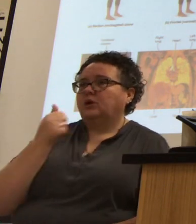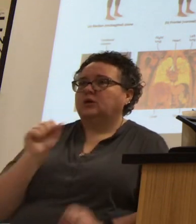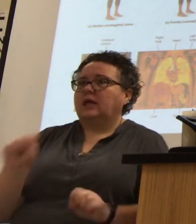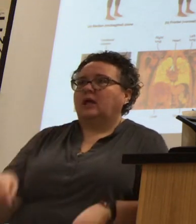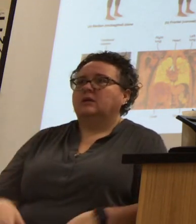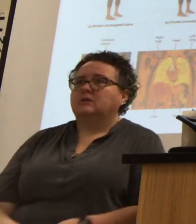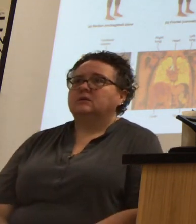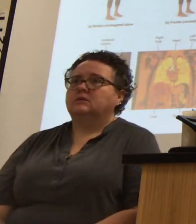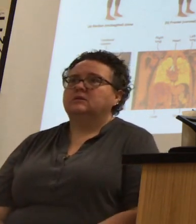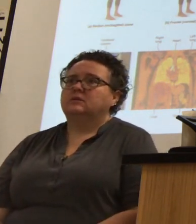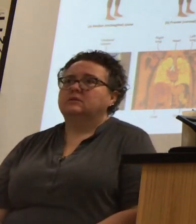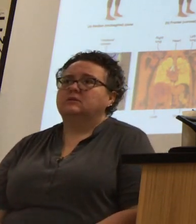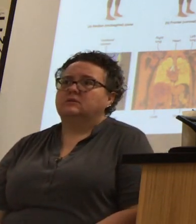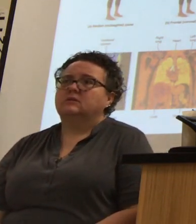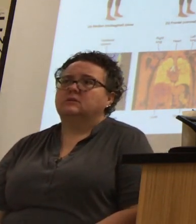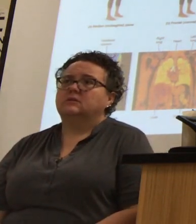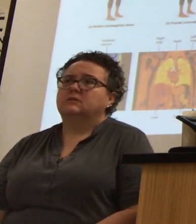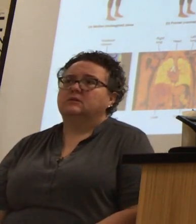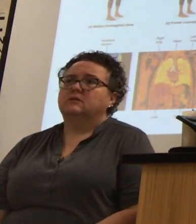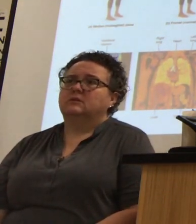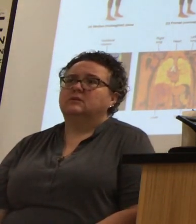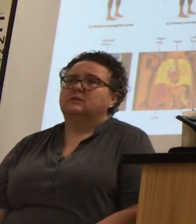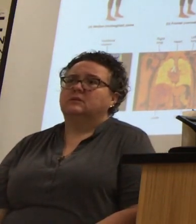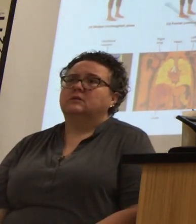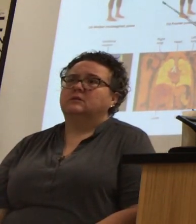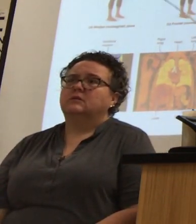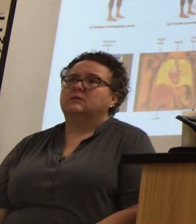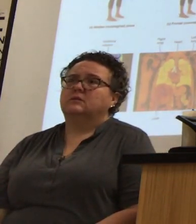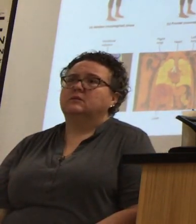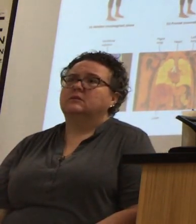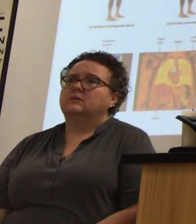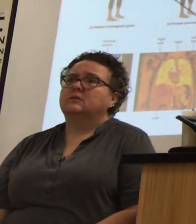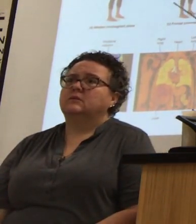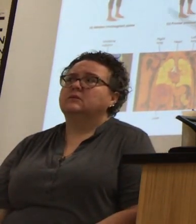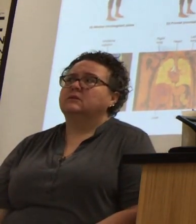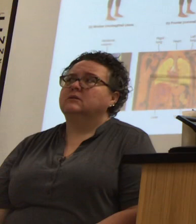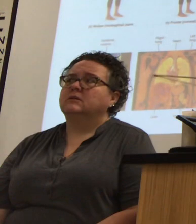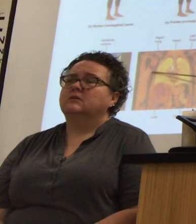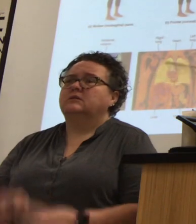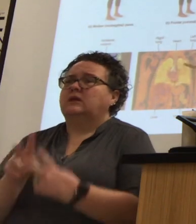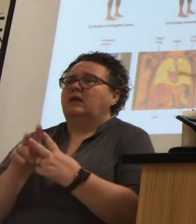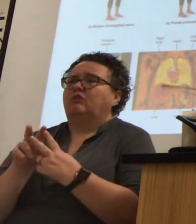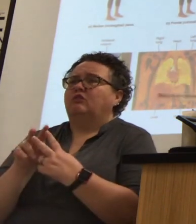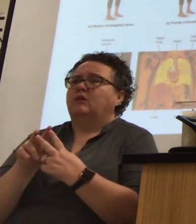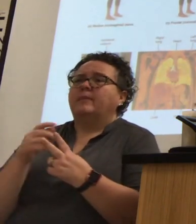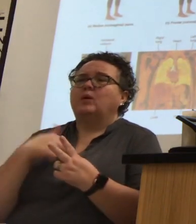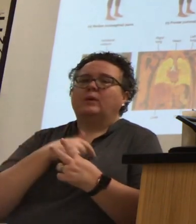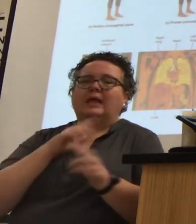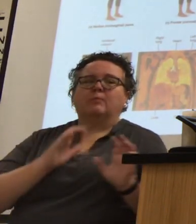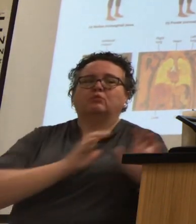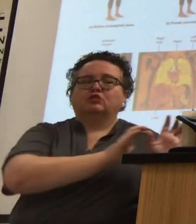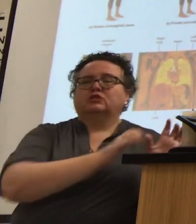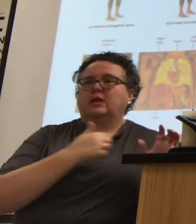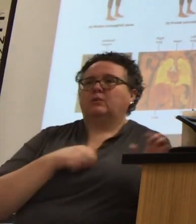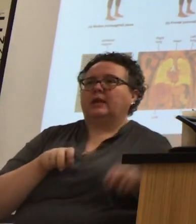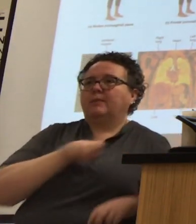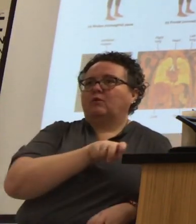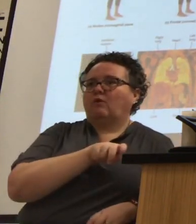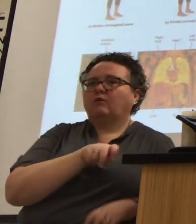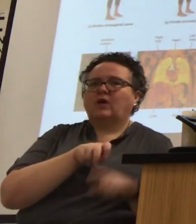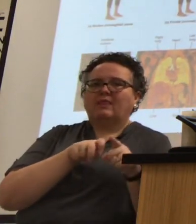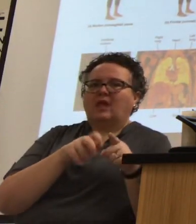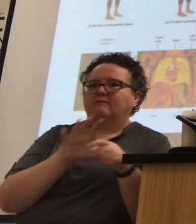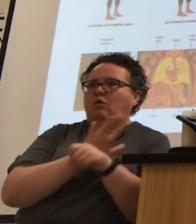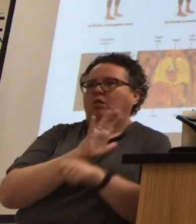it's hard to see, but there's that cut right there. In a way where you get this image, or in a way